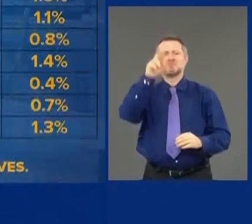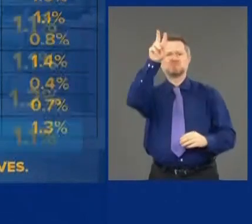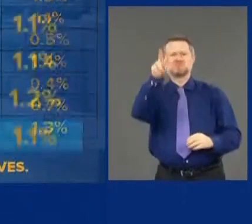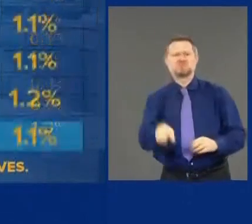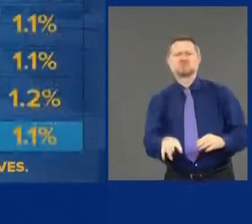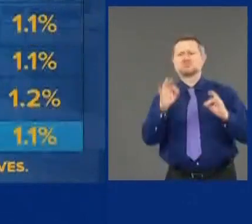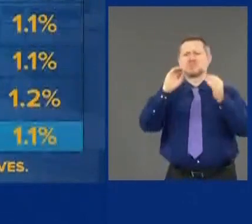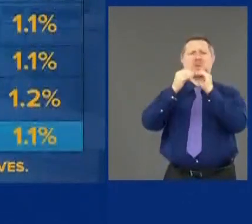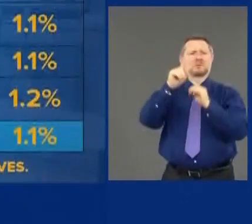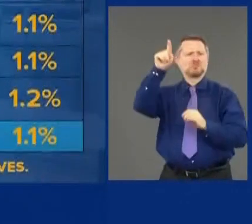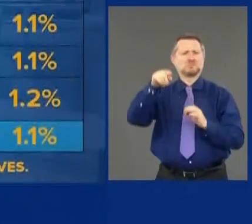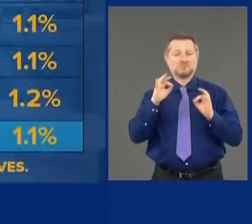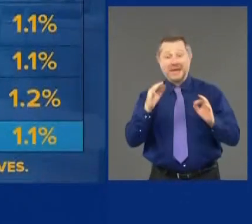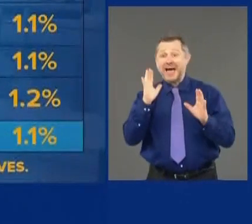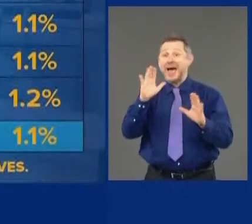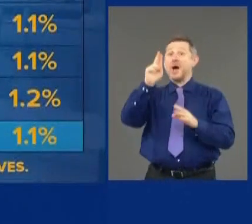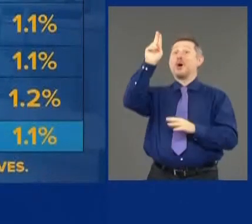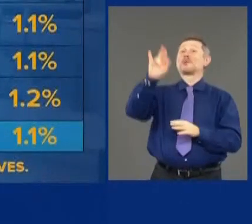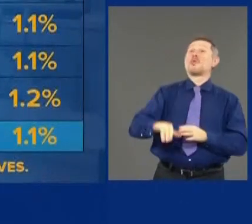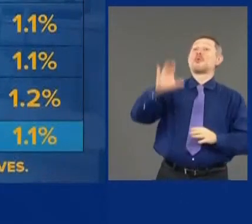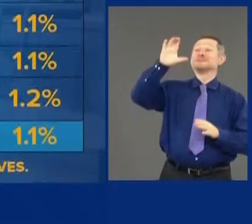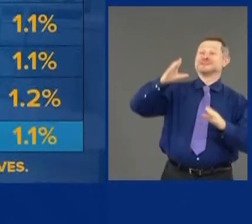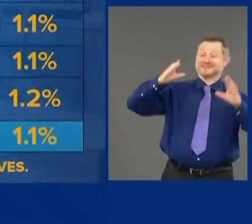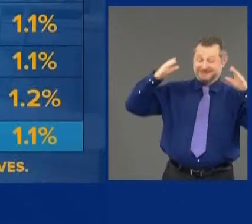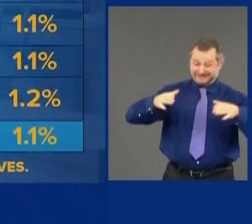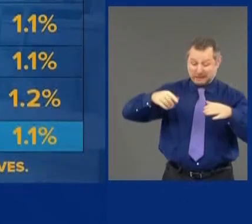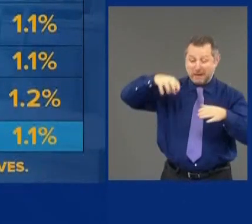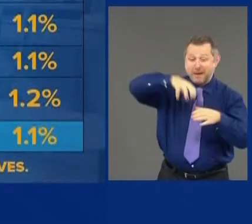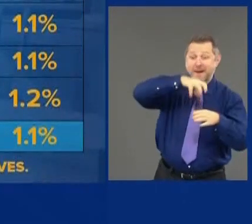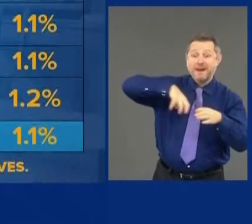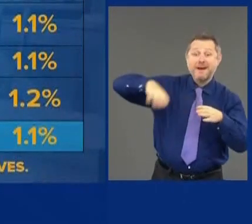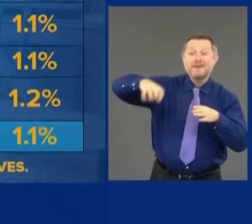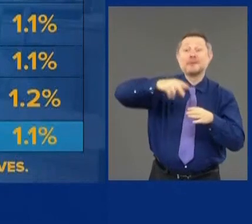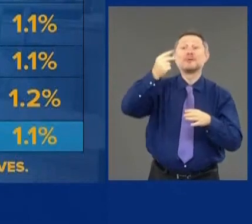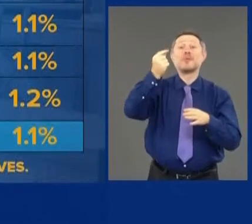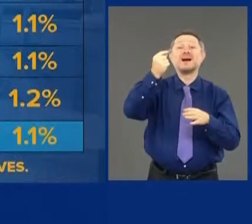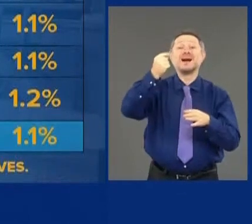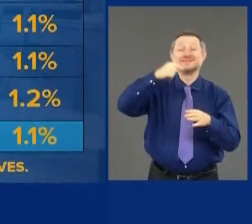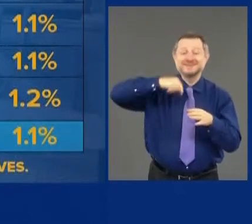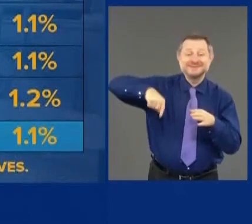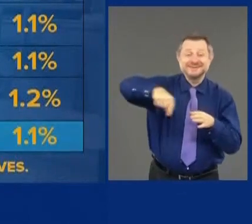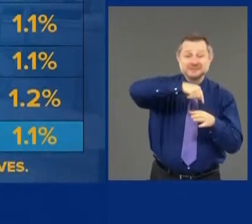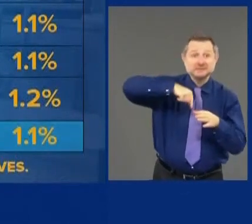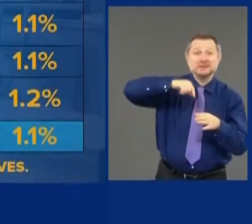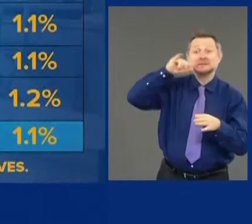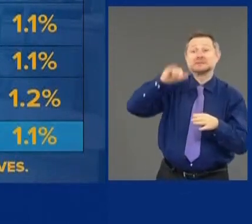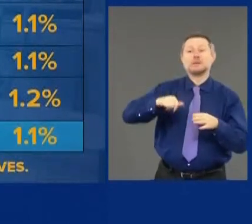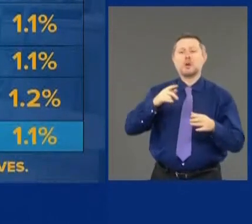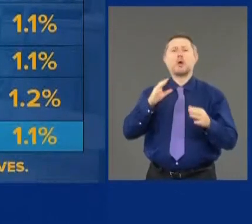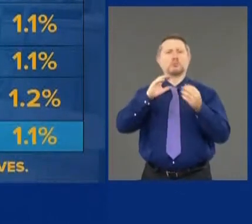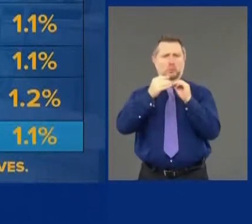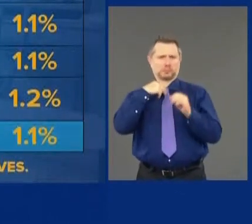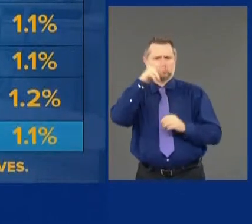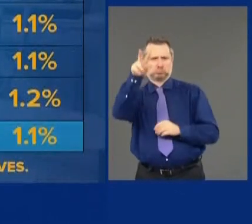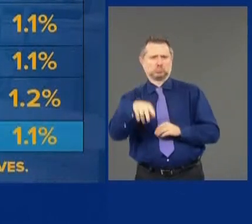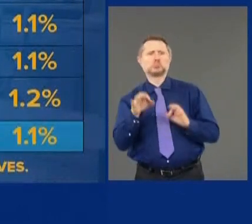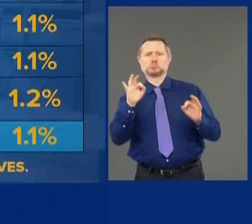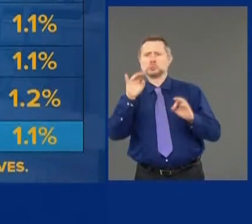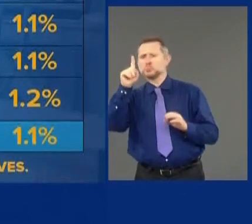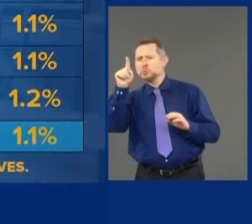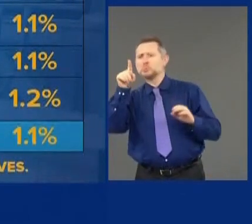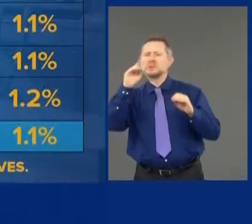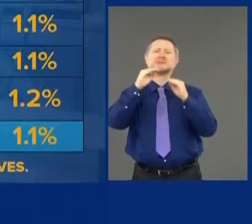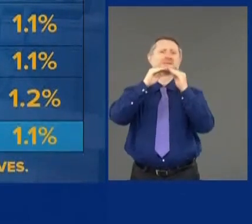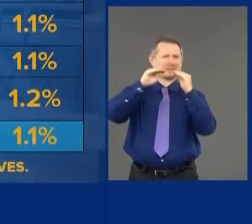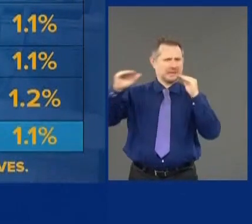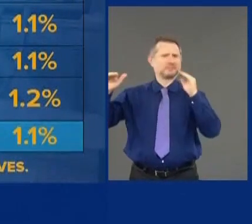were all steady. You look even within the city of New York, the numbers are good and the numbers are steady. We don't